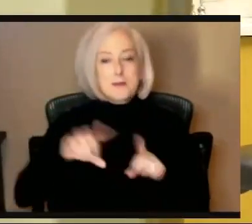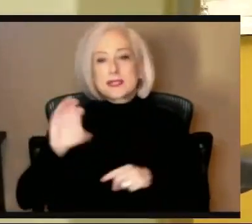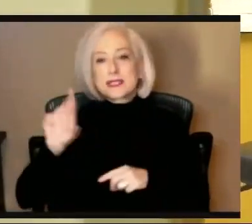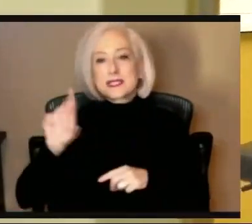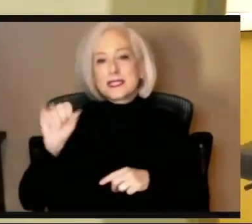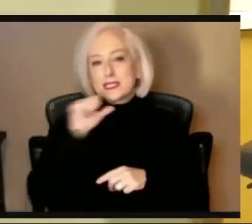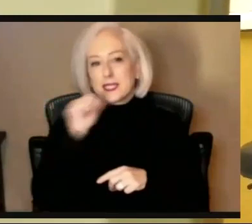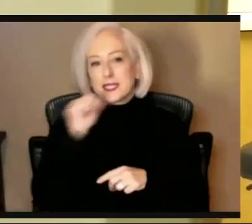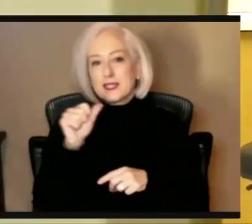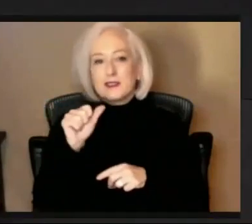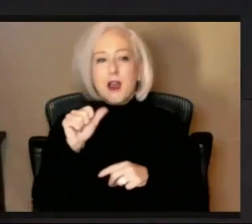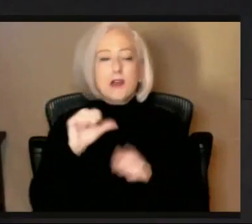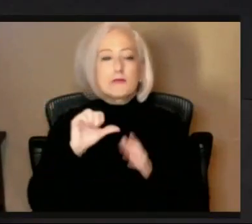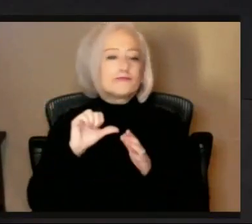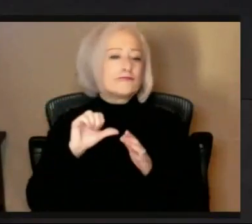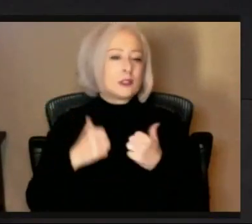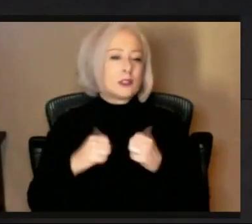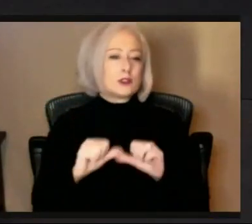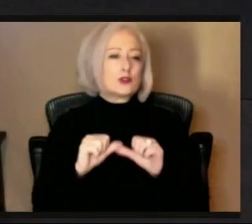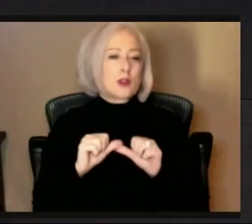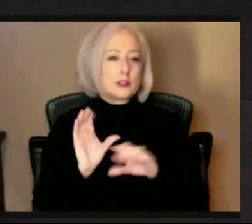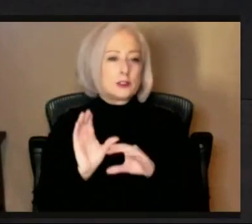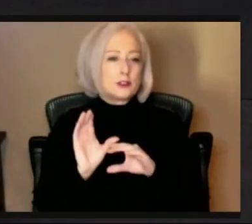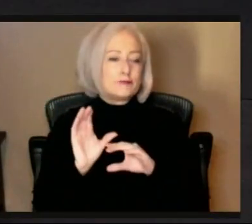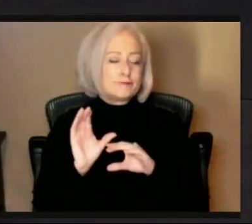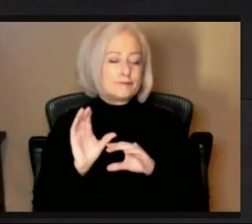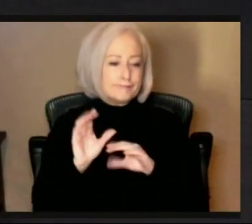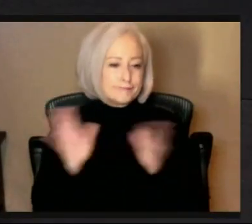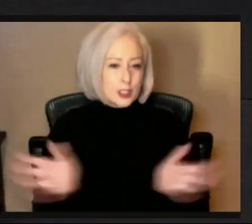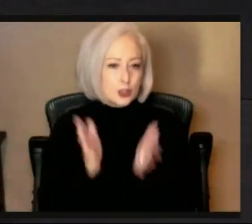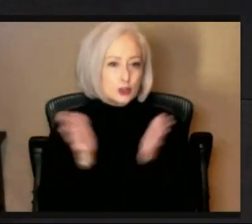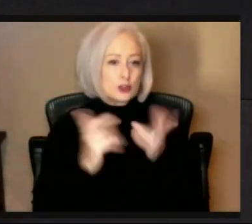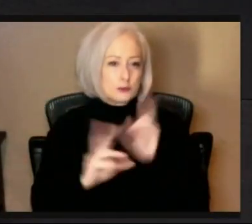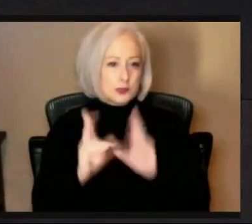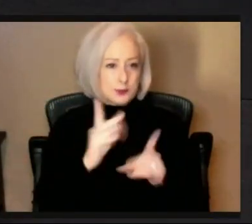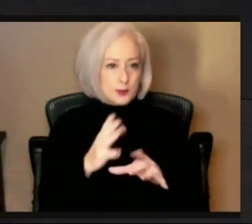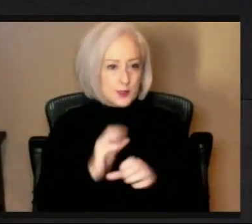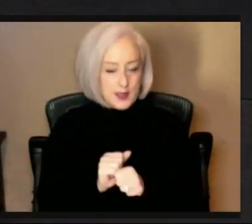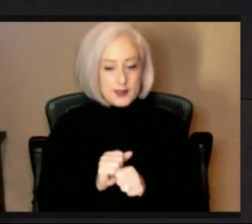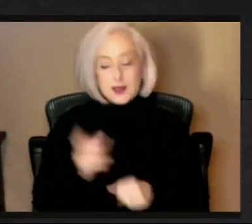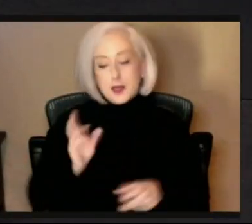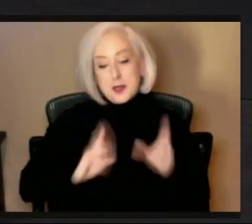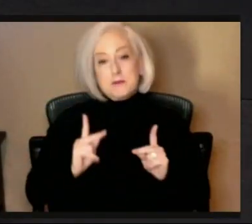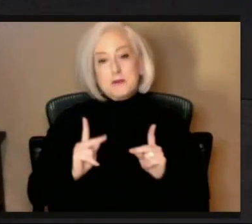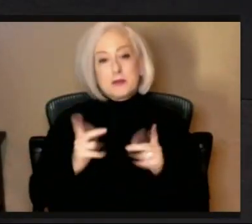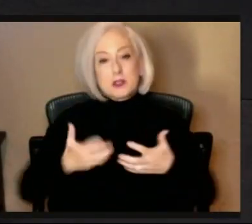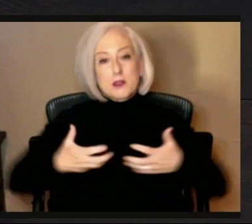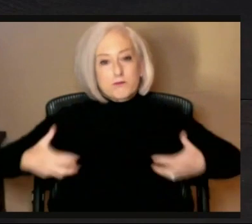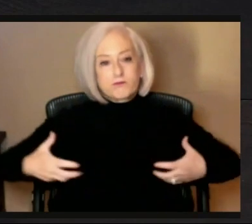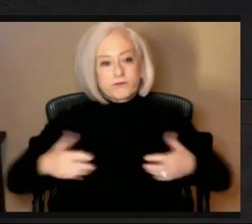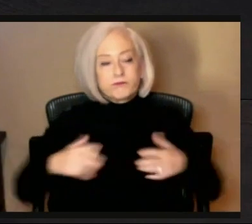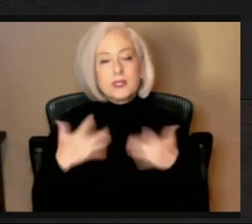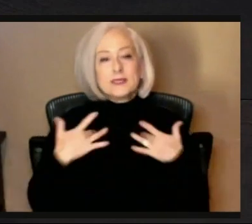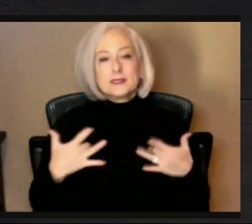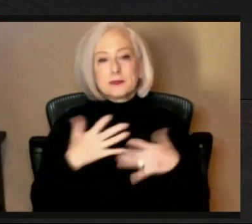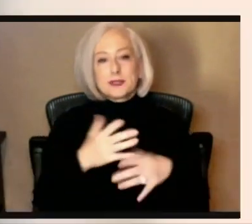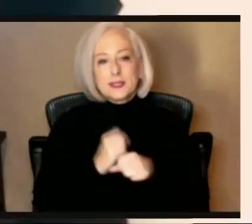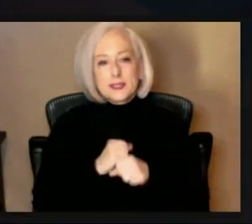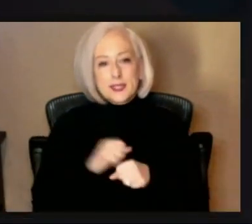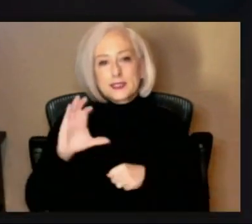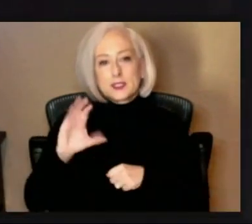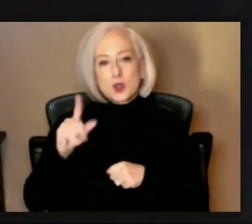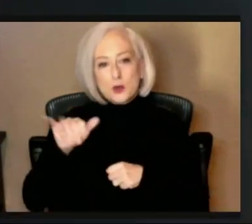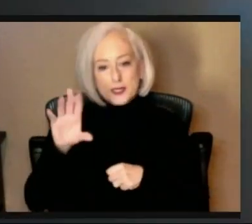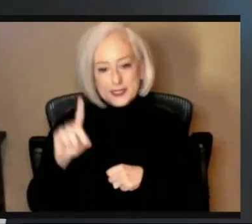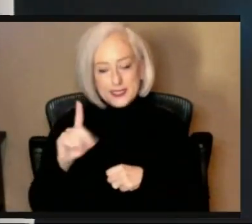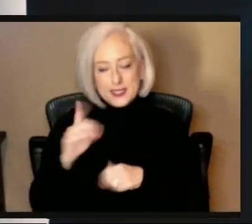soon. Women considered obese are more likely to be diagnosed with COPD. Researchers in Korea say the excess weight causes the lungs